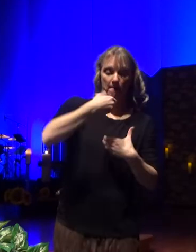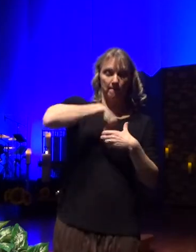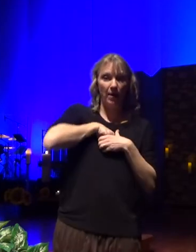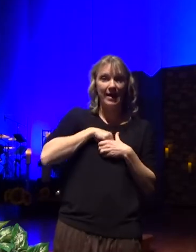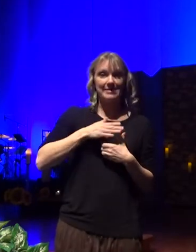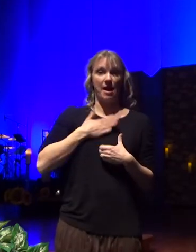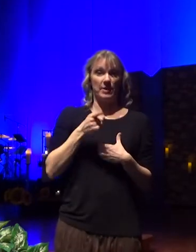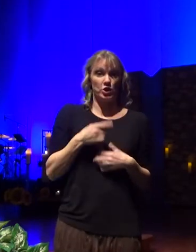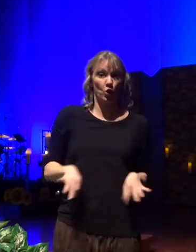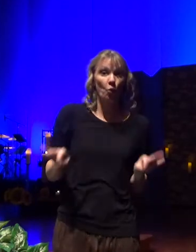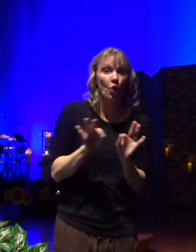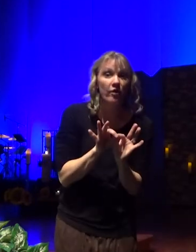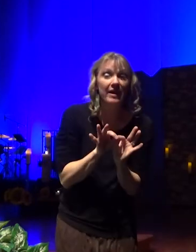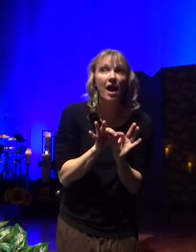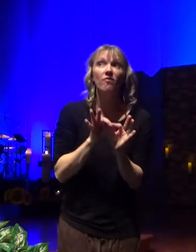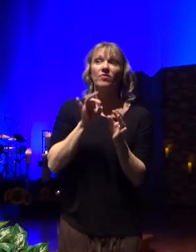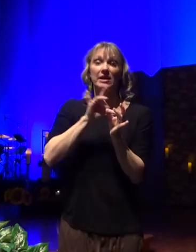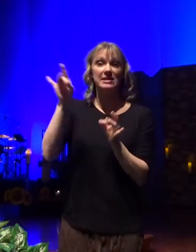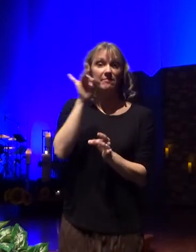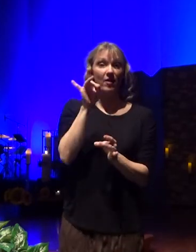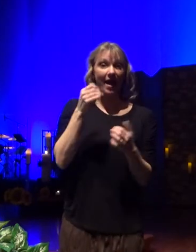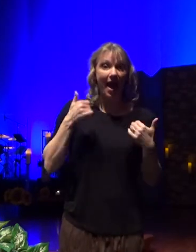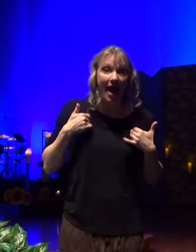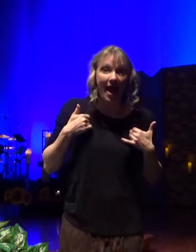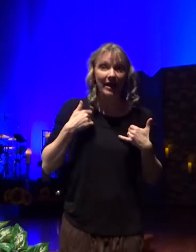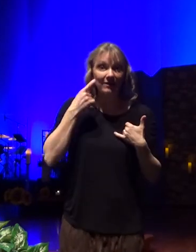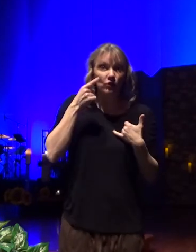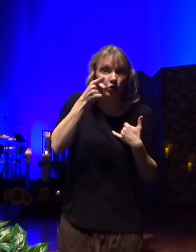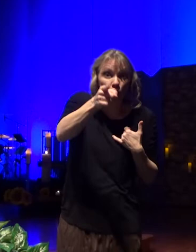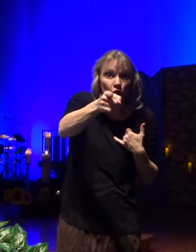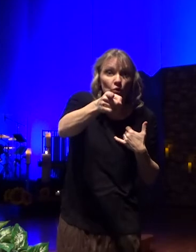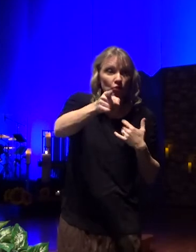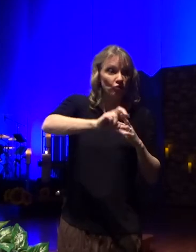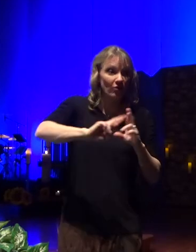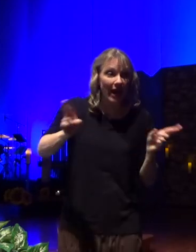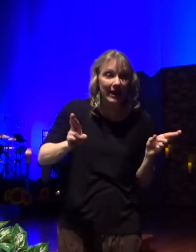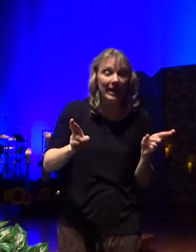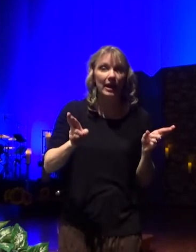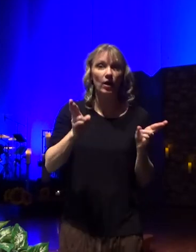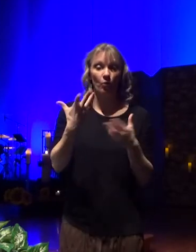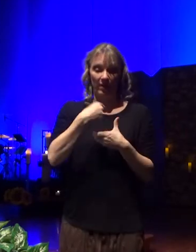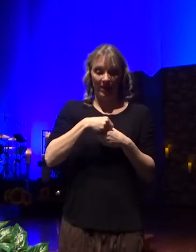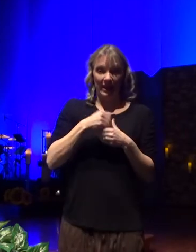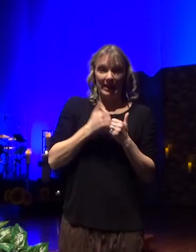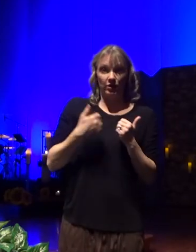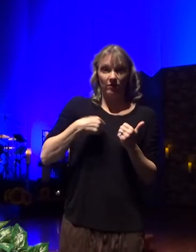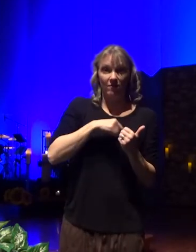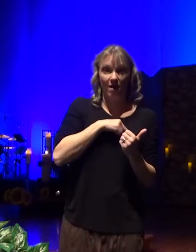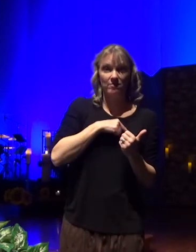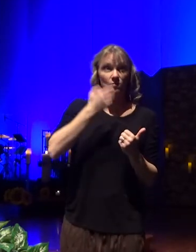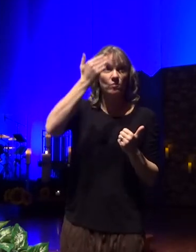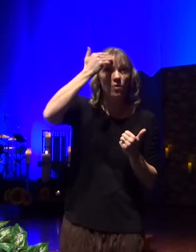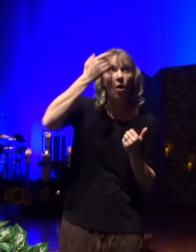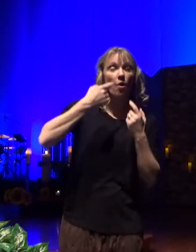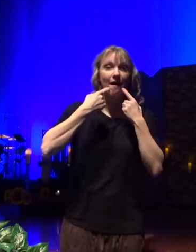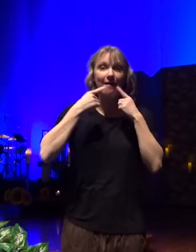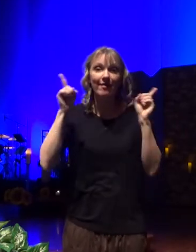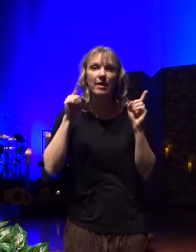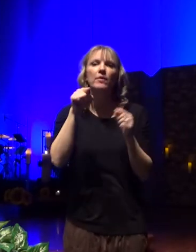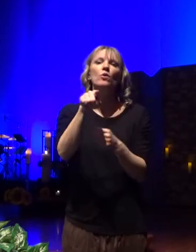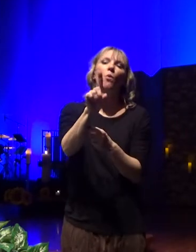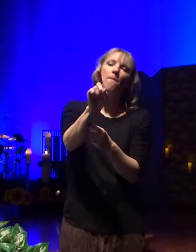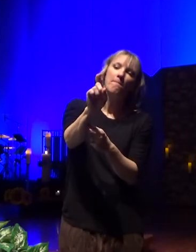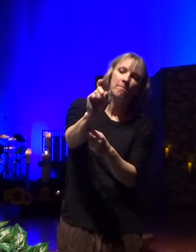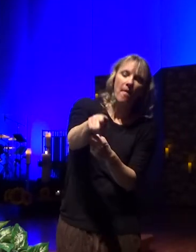the happiness that you're worthy of and that the Spirit has exists in each of us to know and